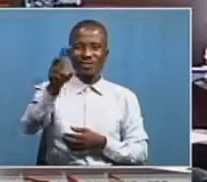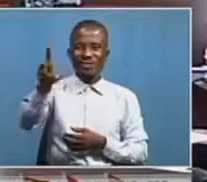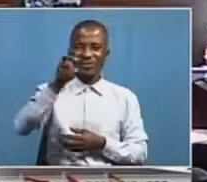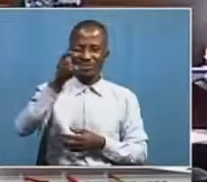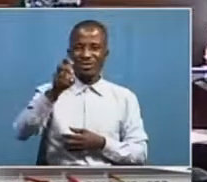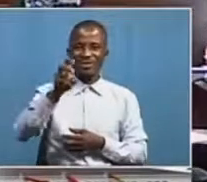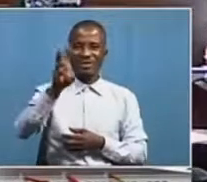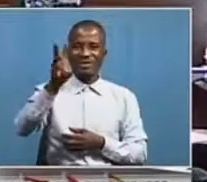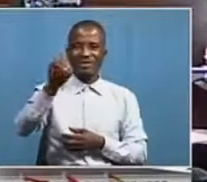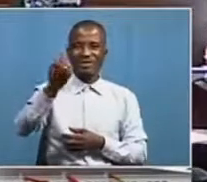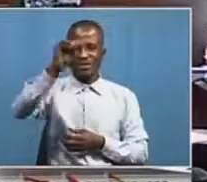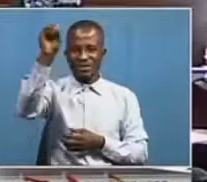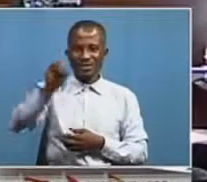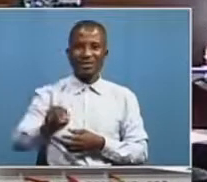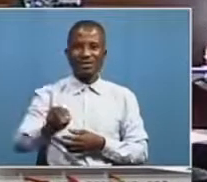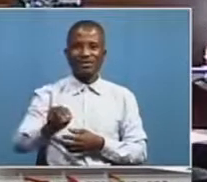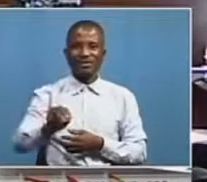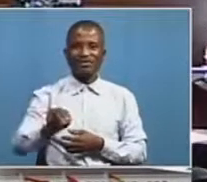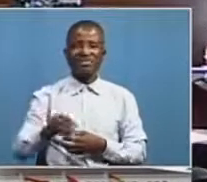46.260% and not